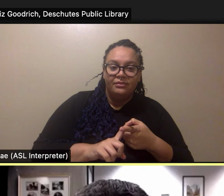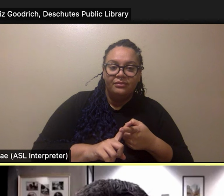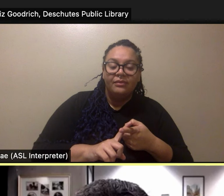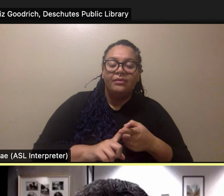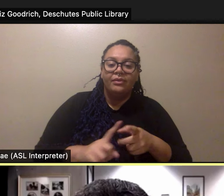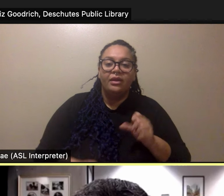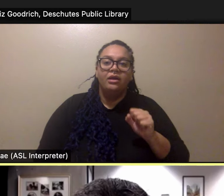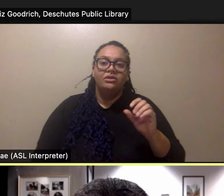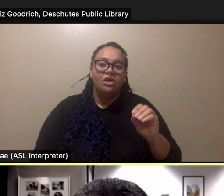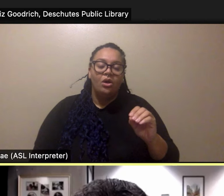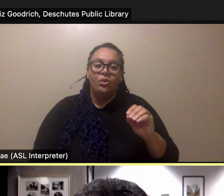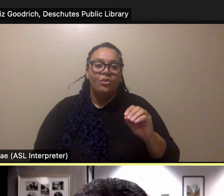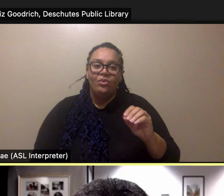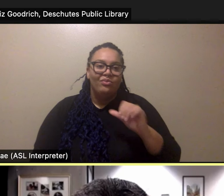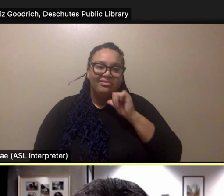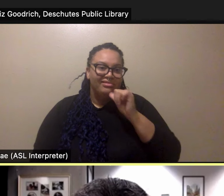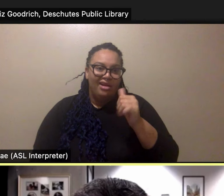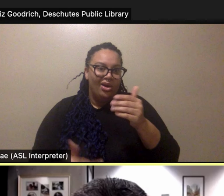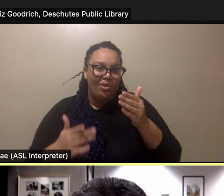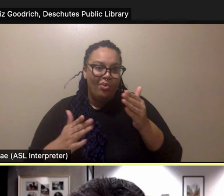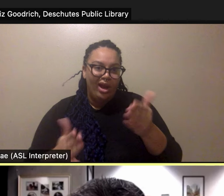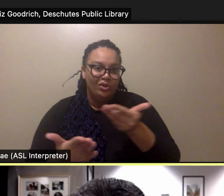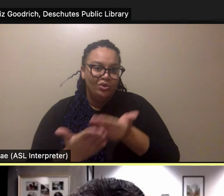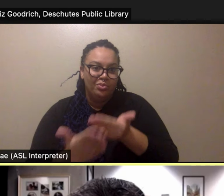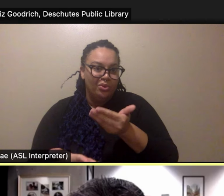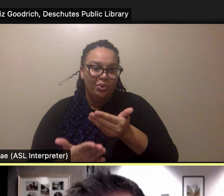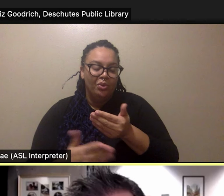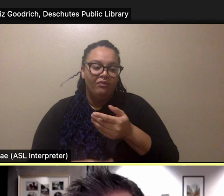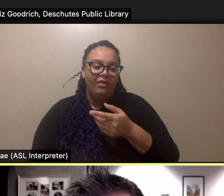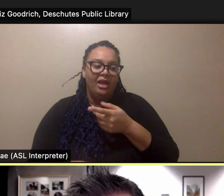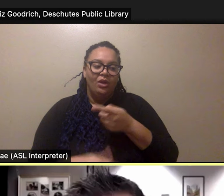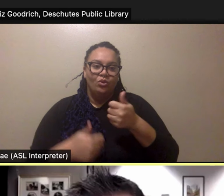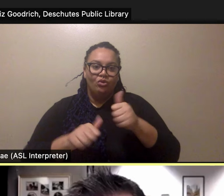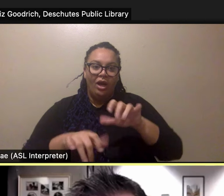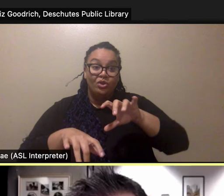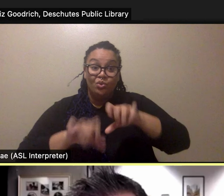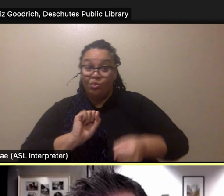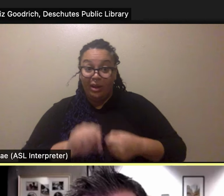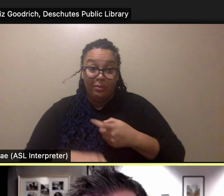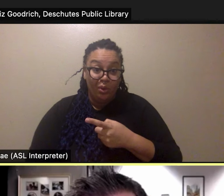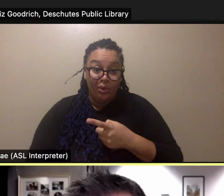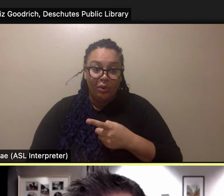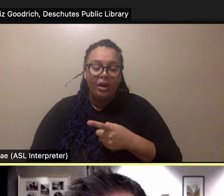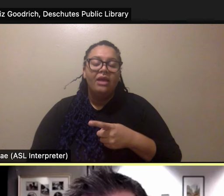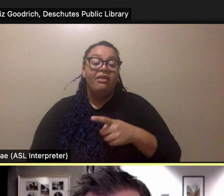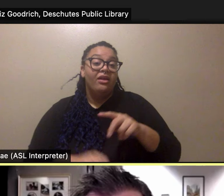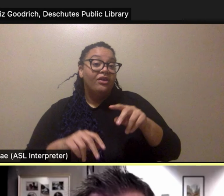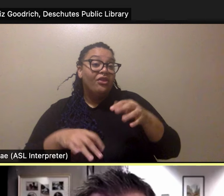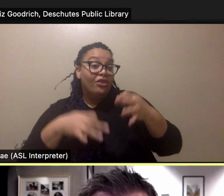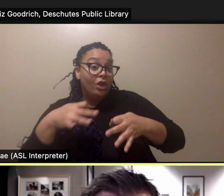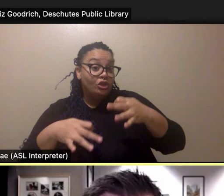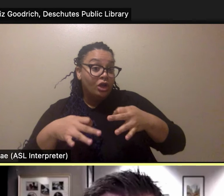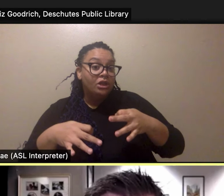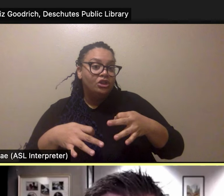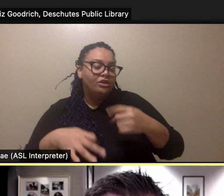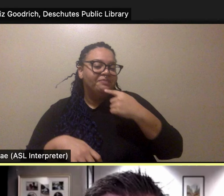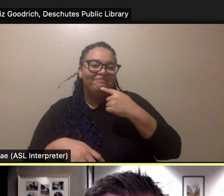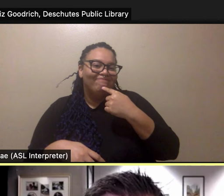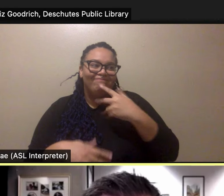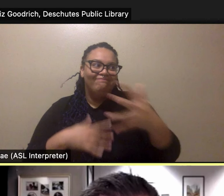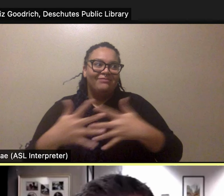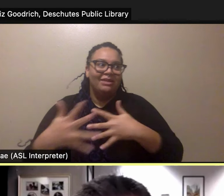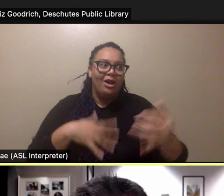So there was no way to prove that Newsom was trying to rape her. And then the judge ruled that in any case, it wouldn't have mattered if they could.